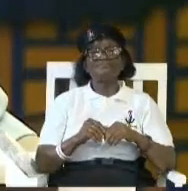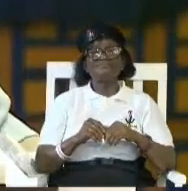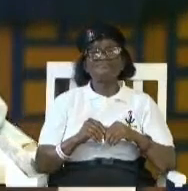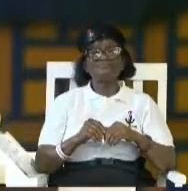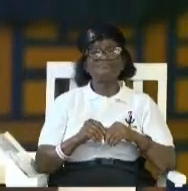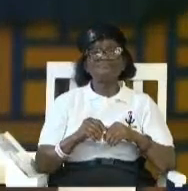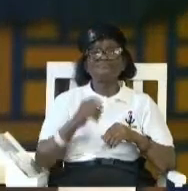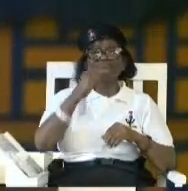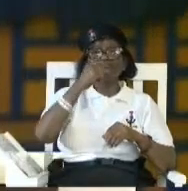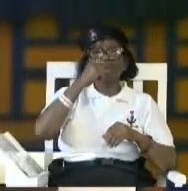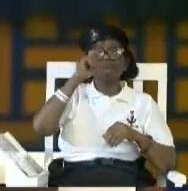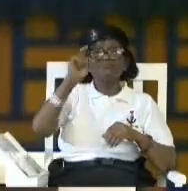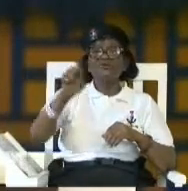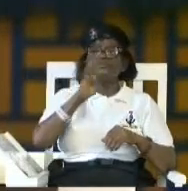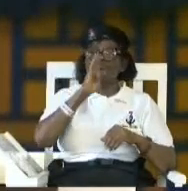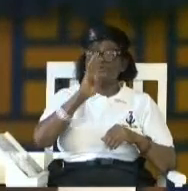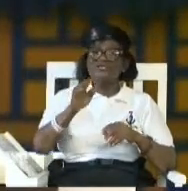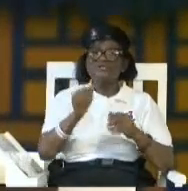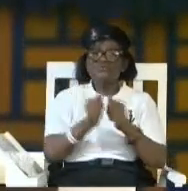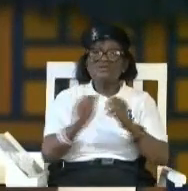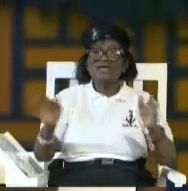must be without blemish.